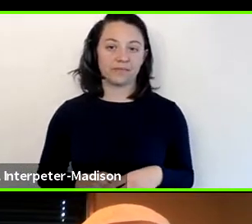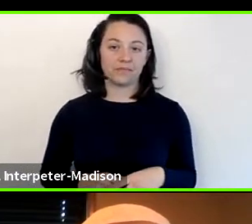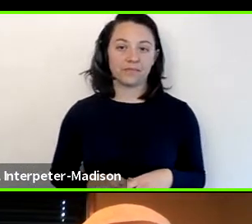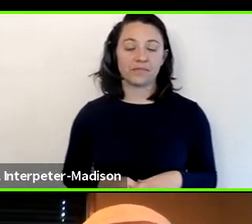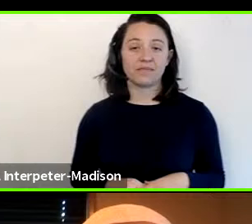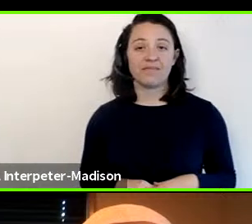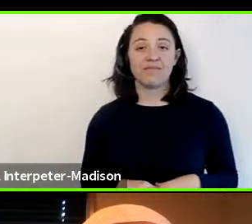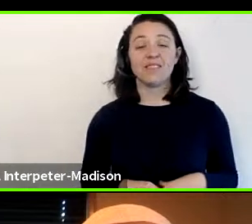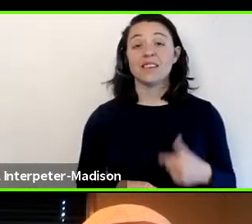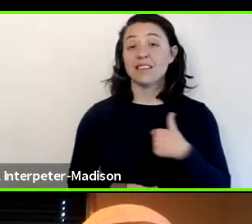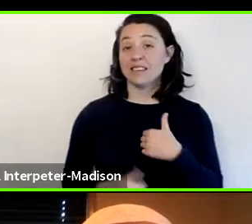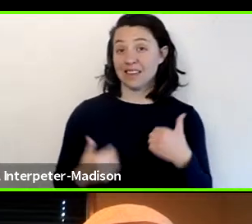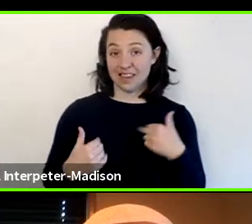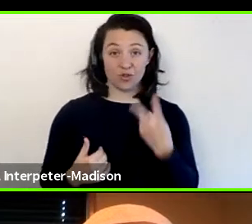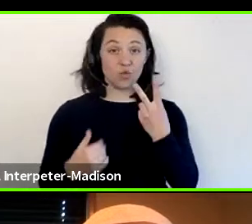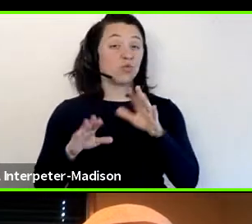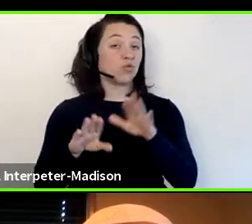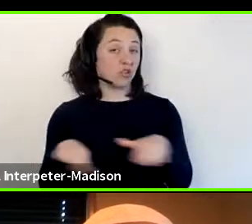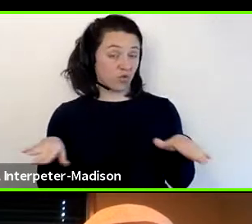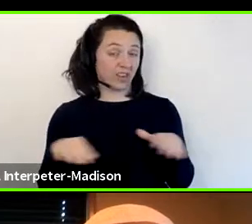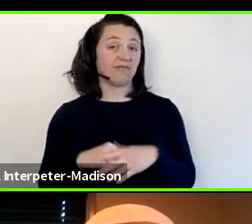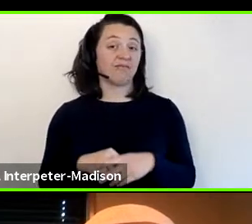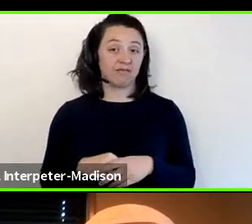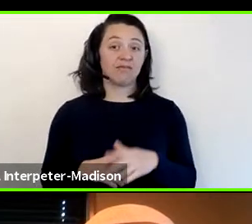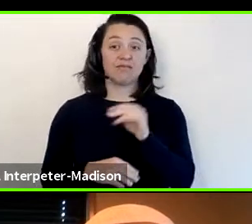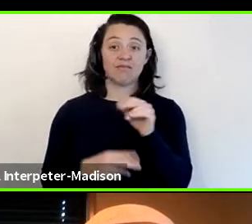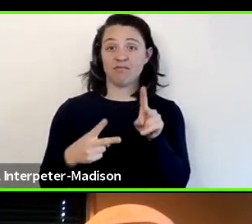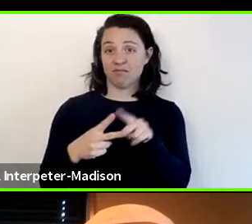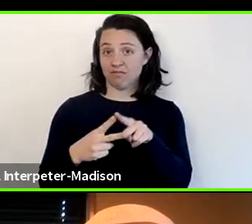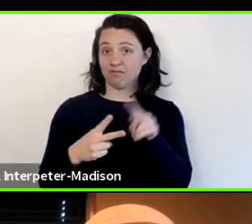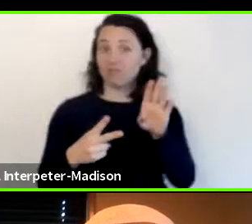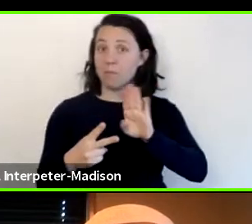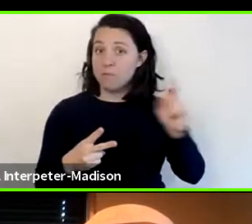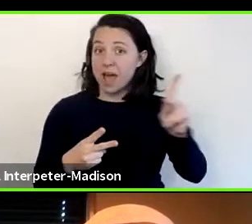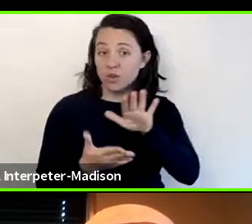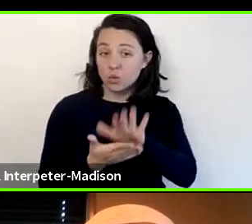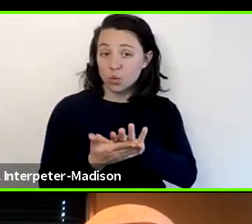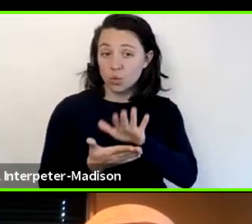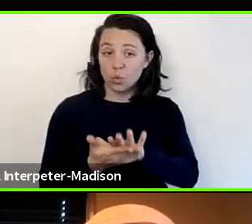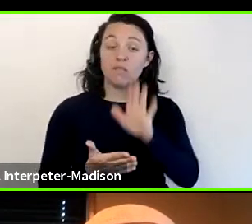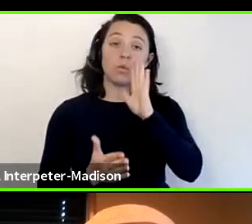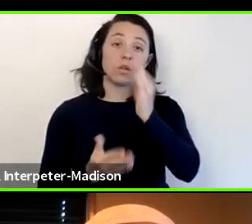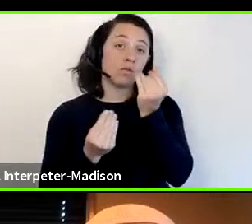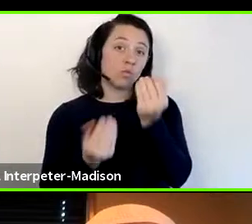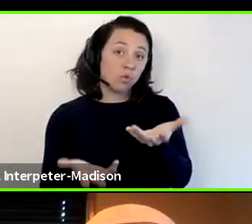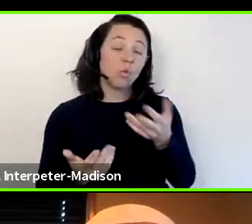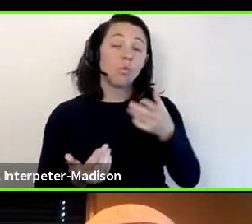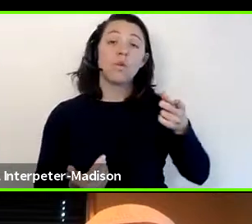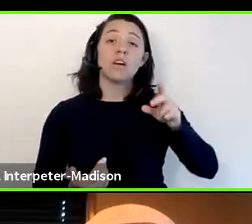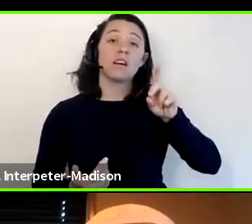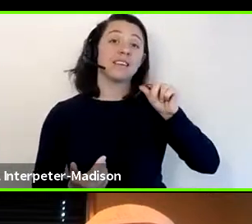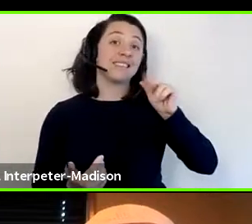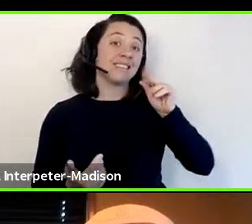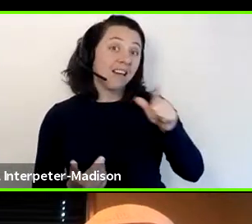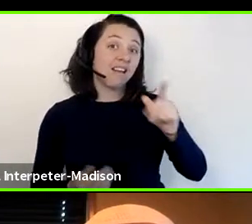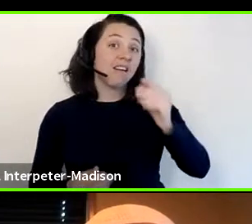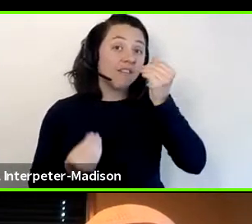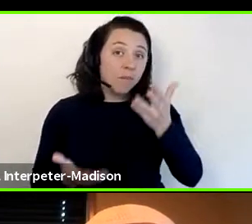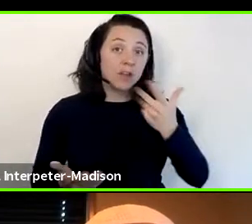and my kids are back in school. I can tell you that the data that we have seen